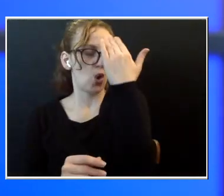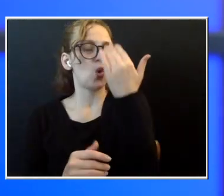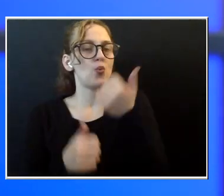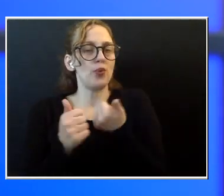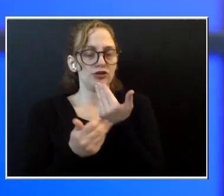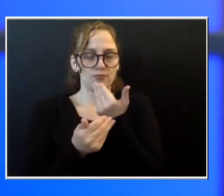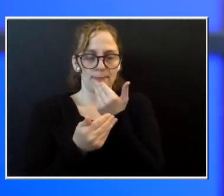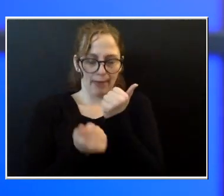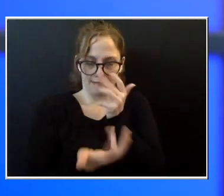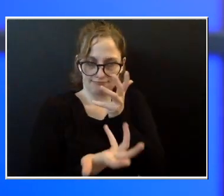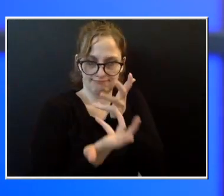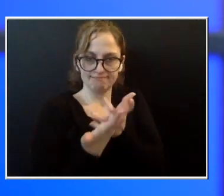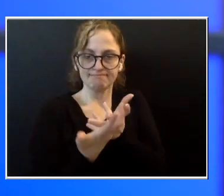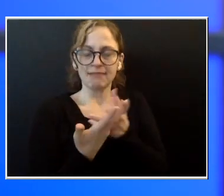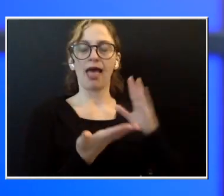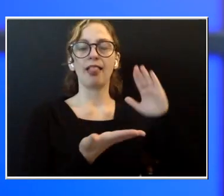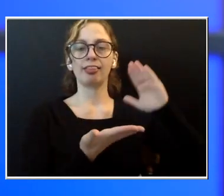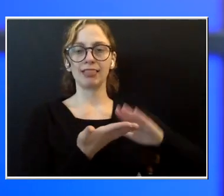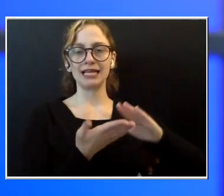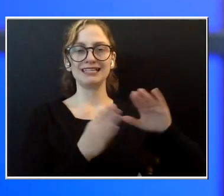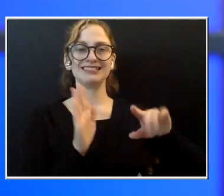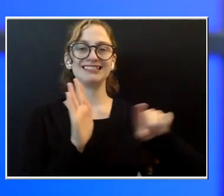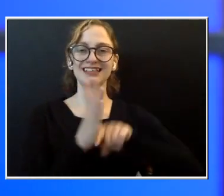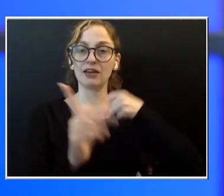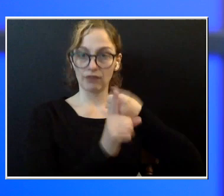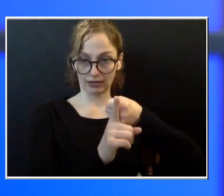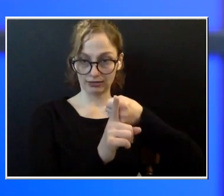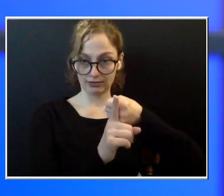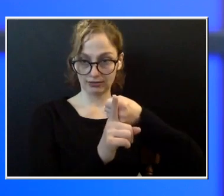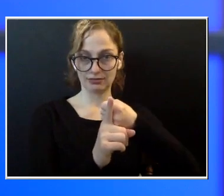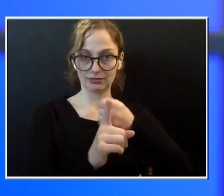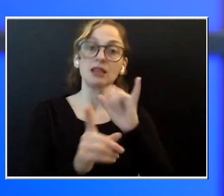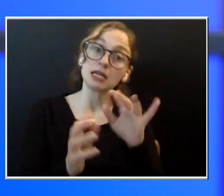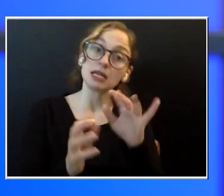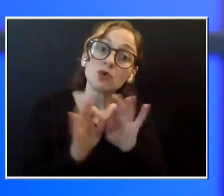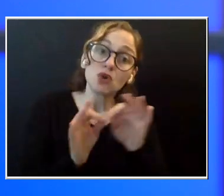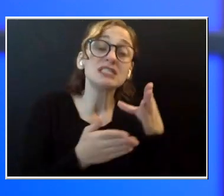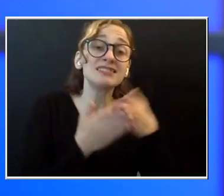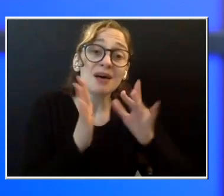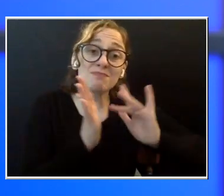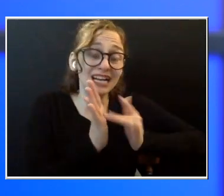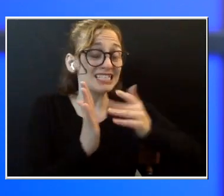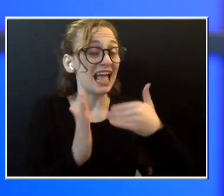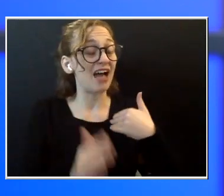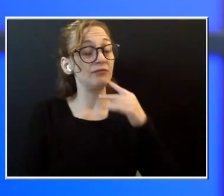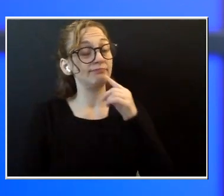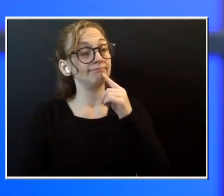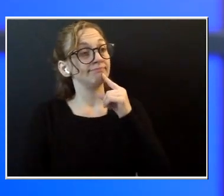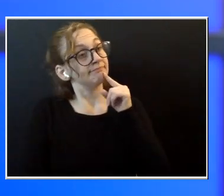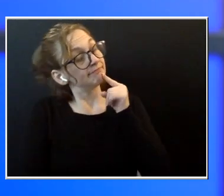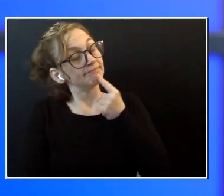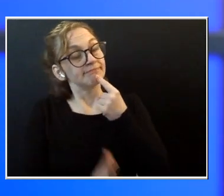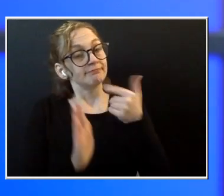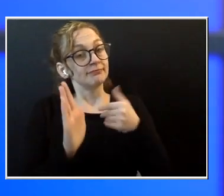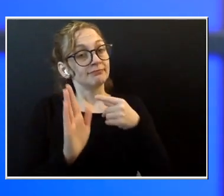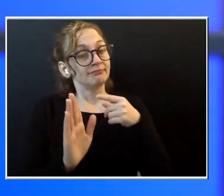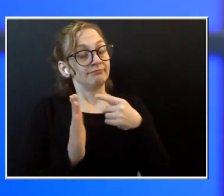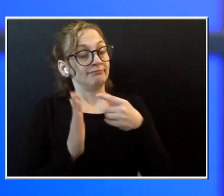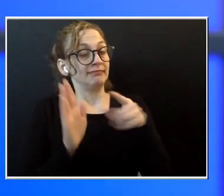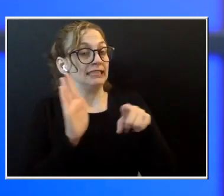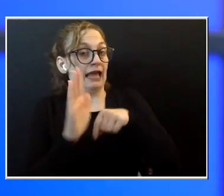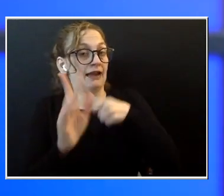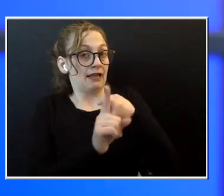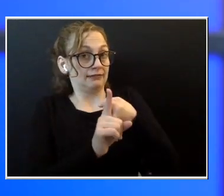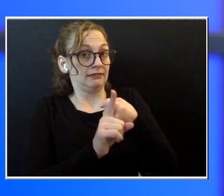right? Certain medications have very large side effects in certain human beings and not in others. So